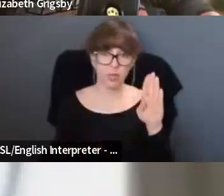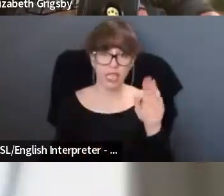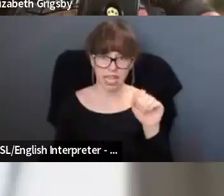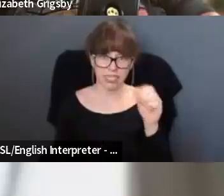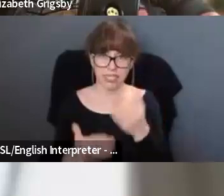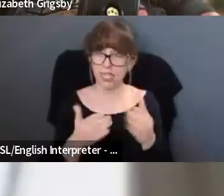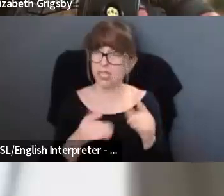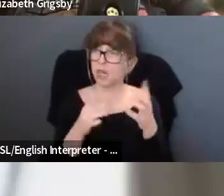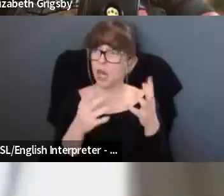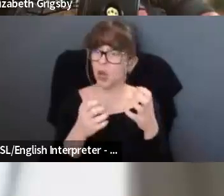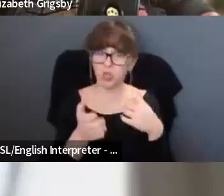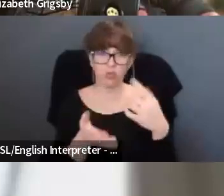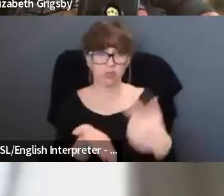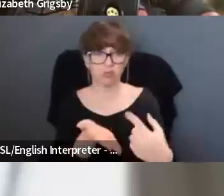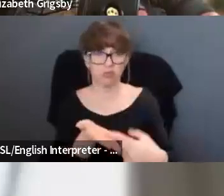to